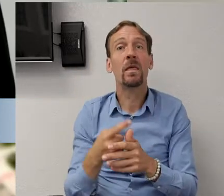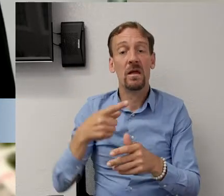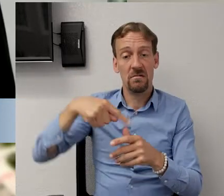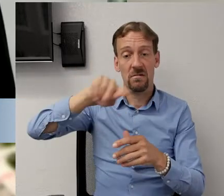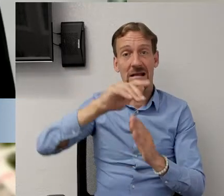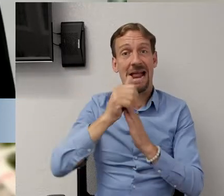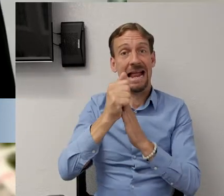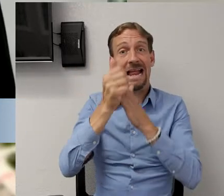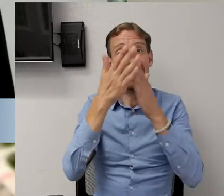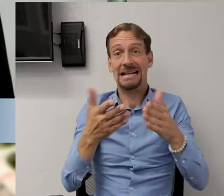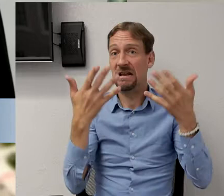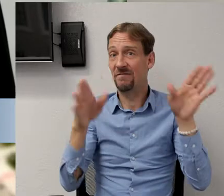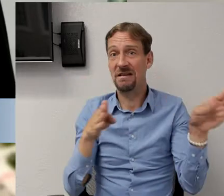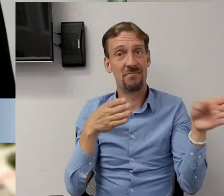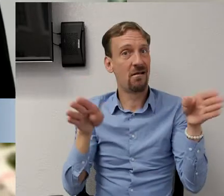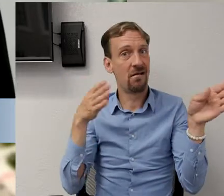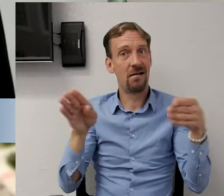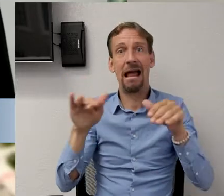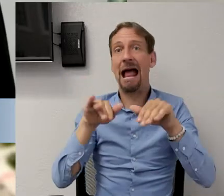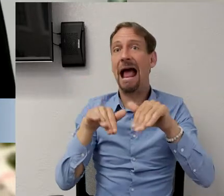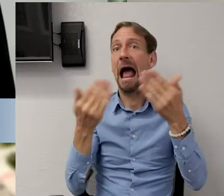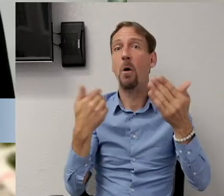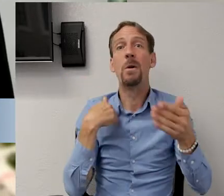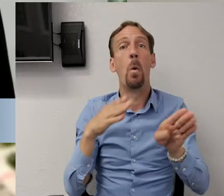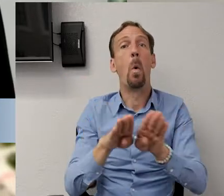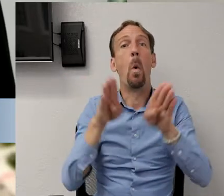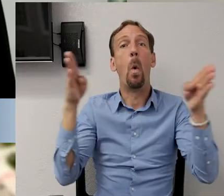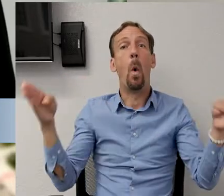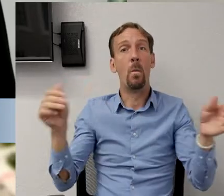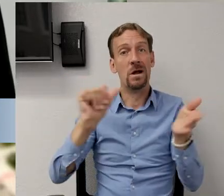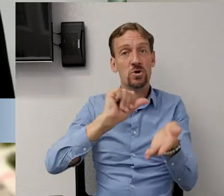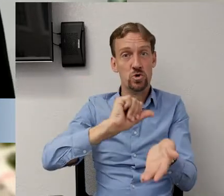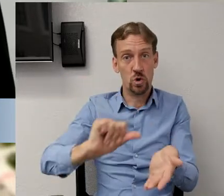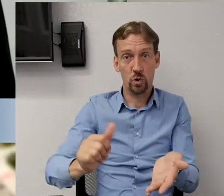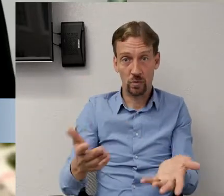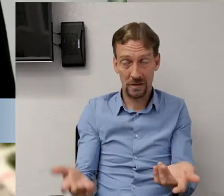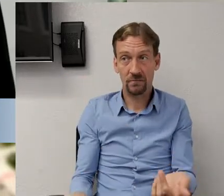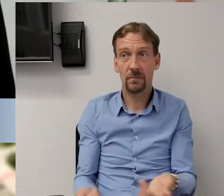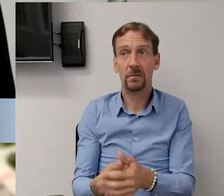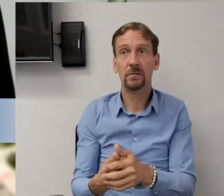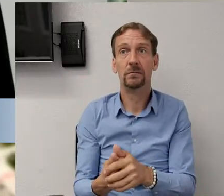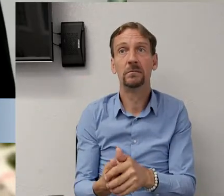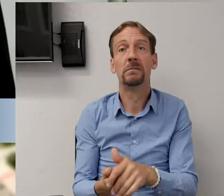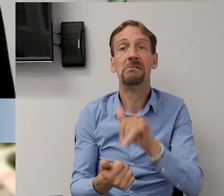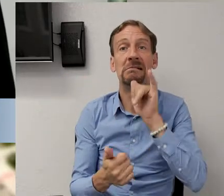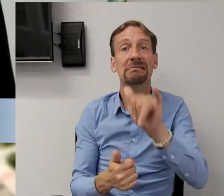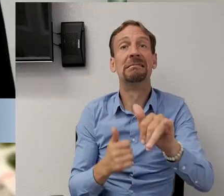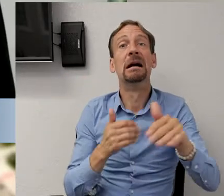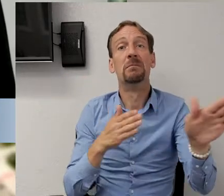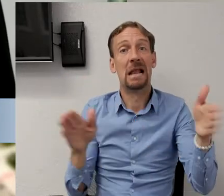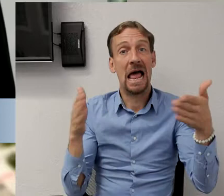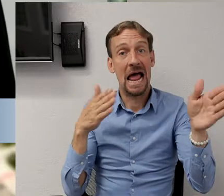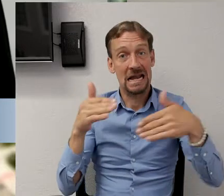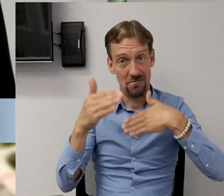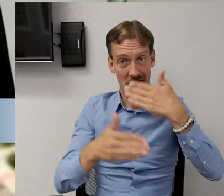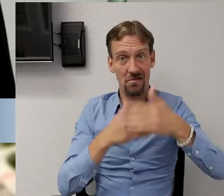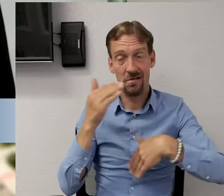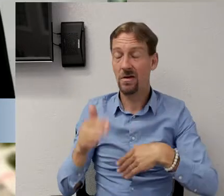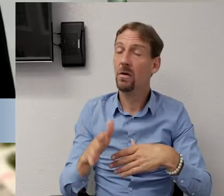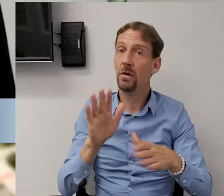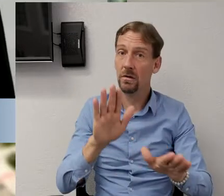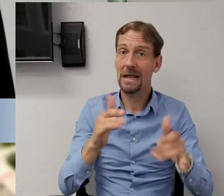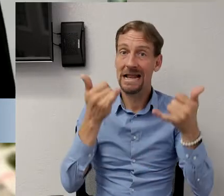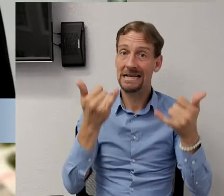leaders already planning how will we open back up surgery. So that planning process is just really